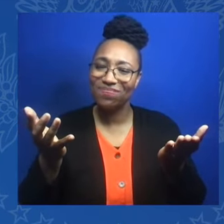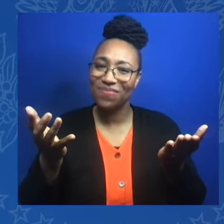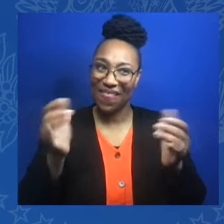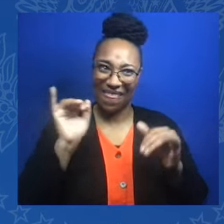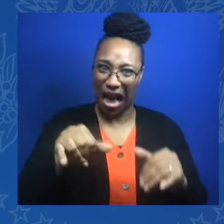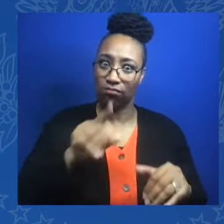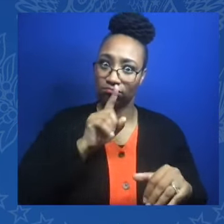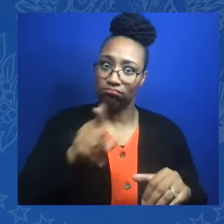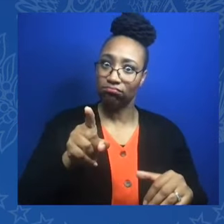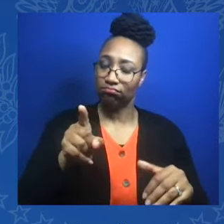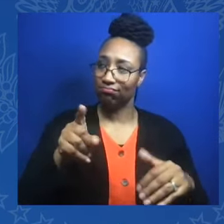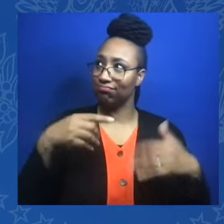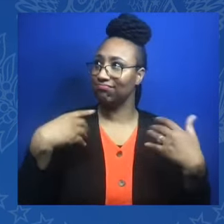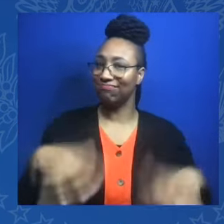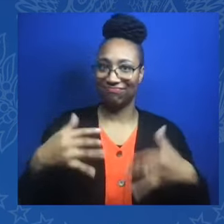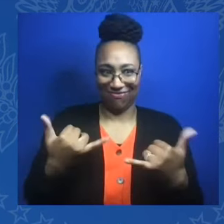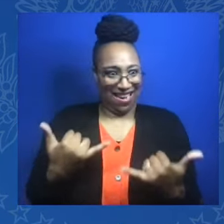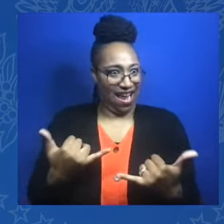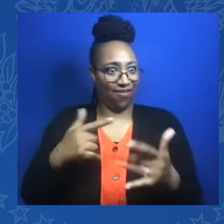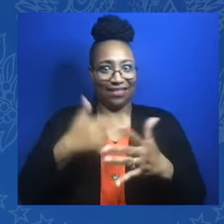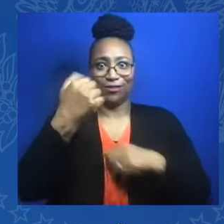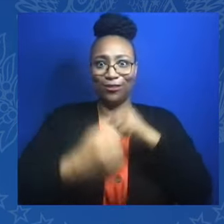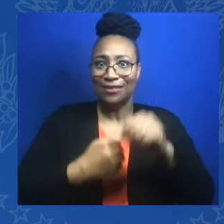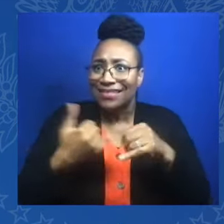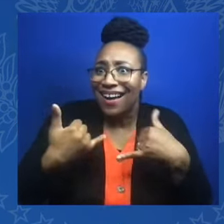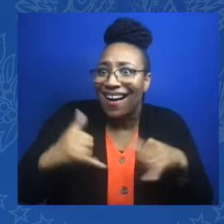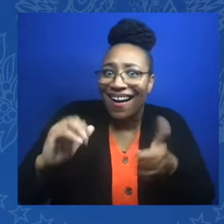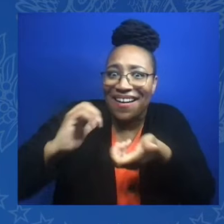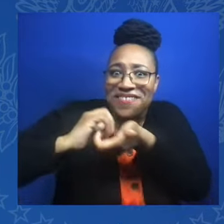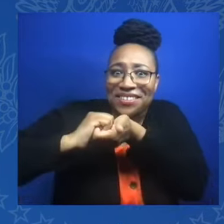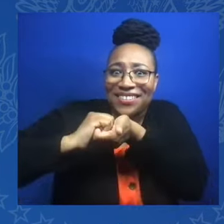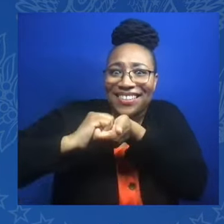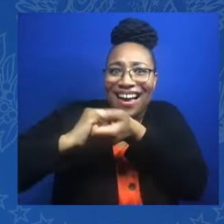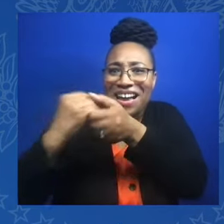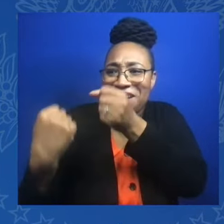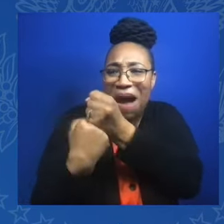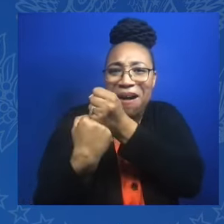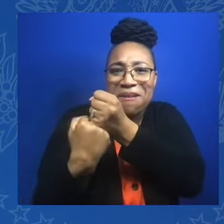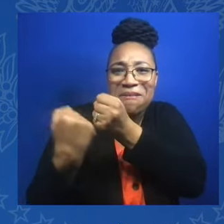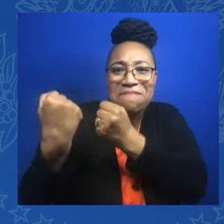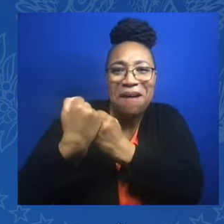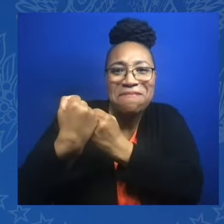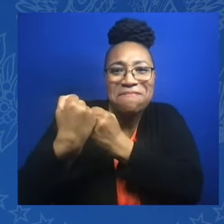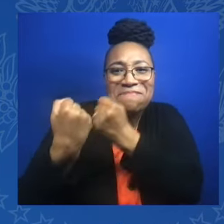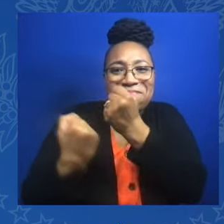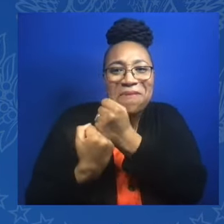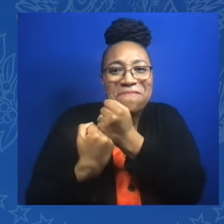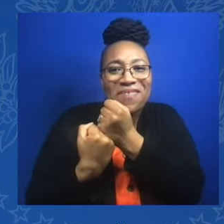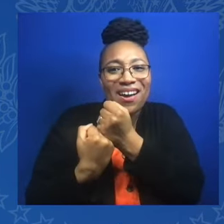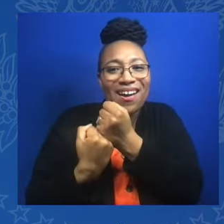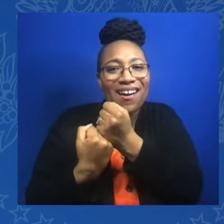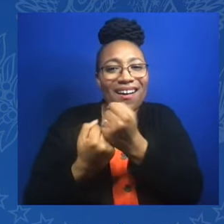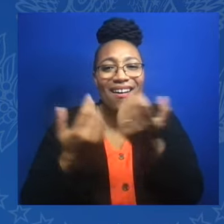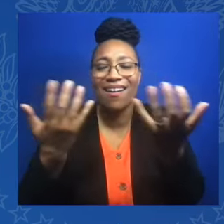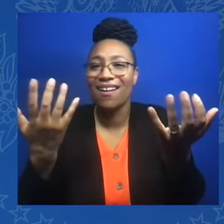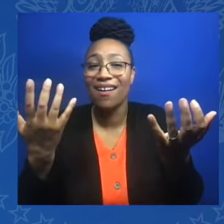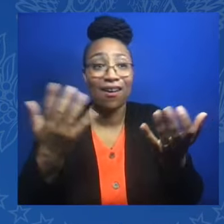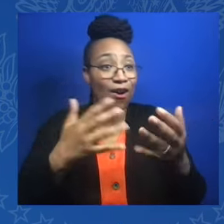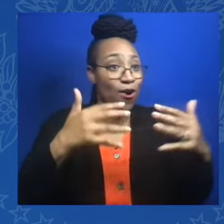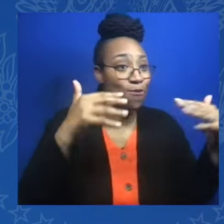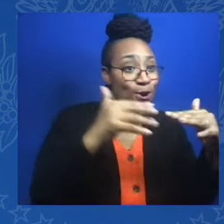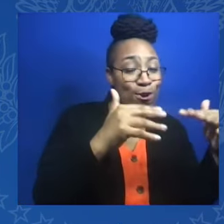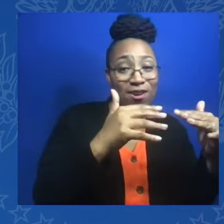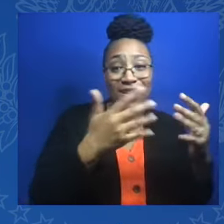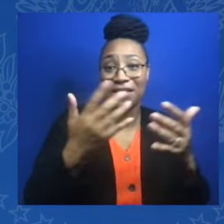other's backs. In war and in peace, we have been the stronghold of liberty,